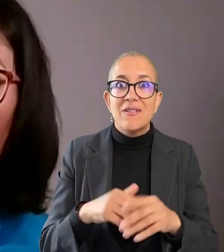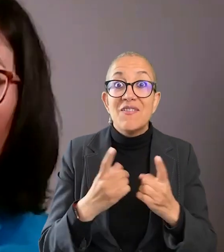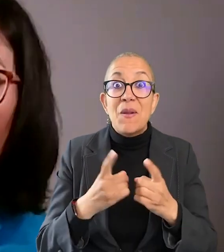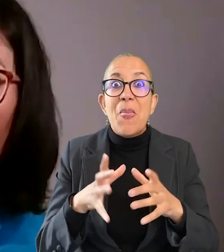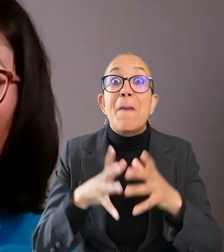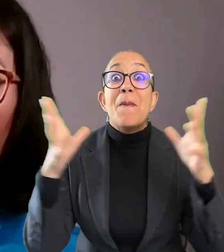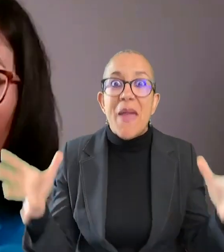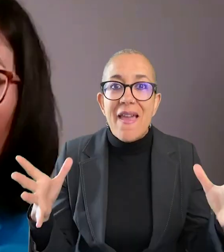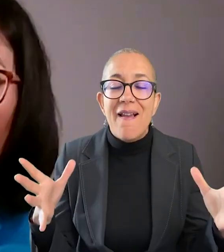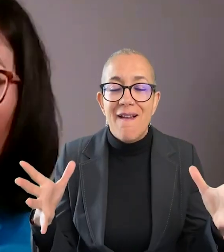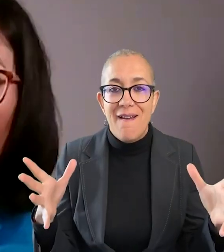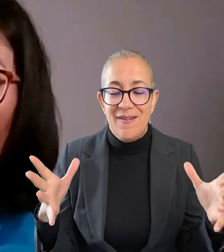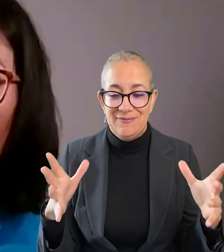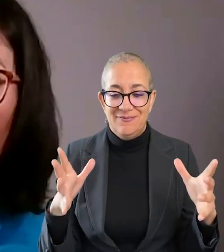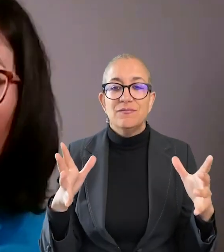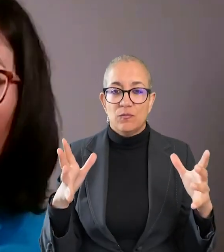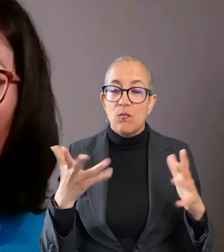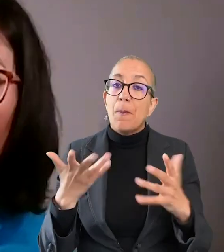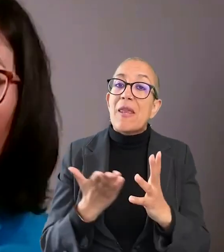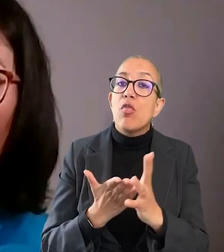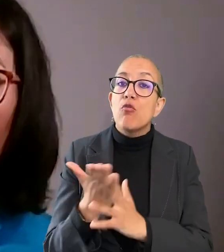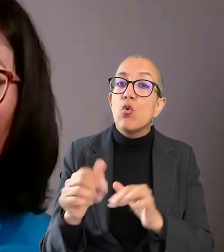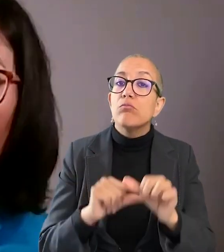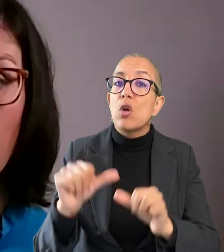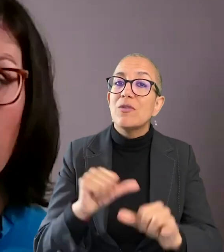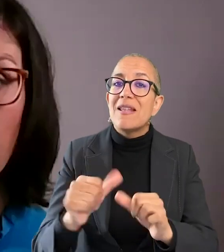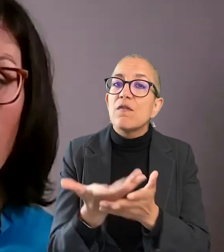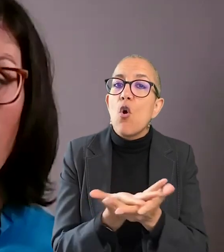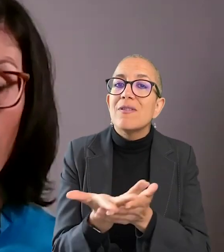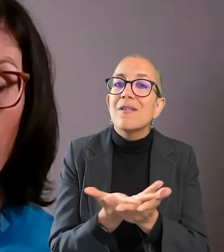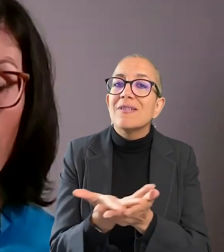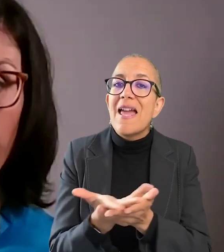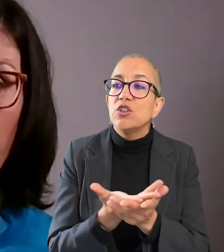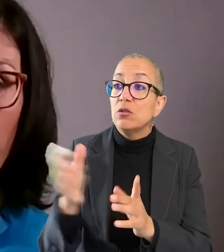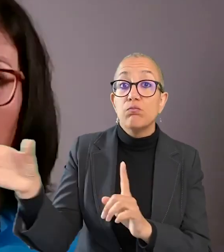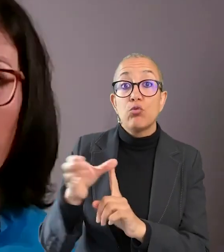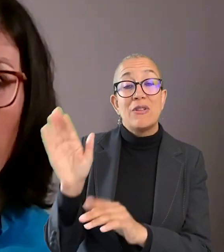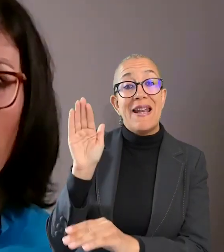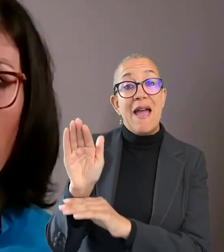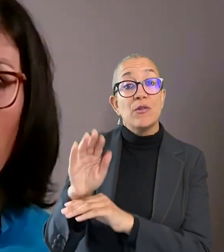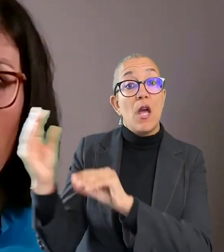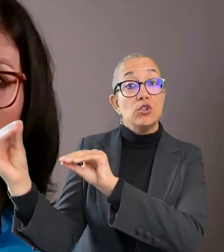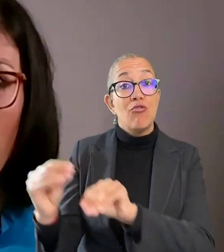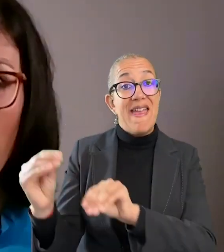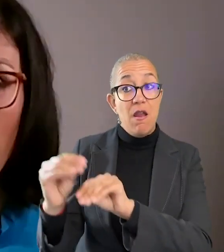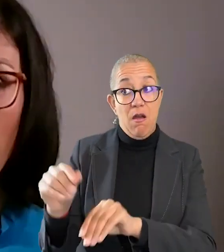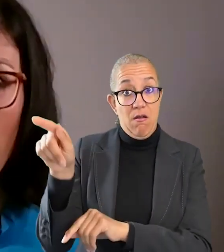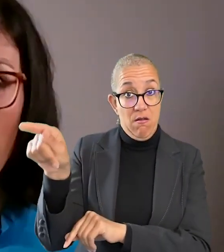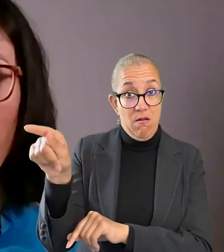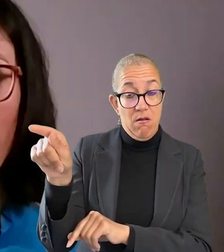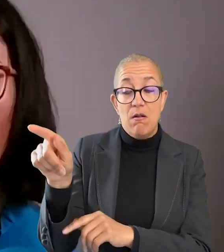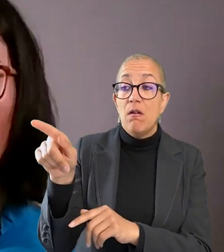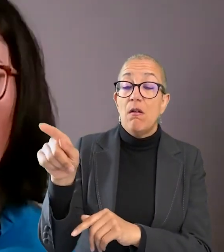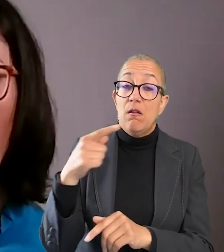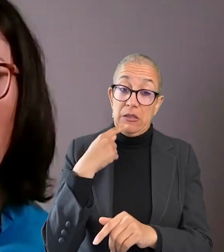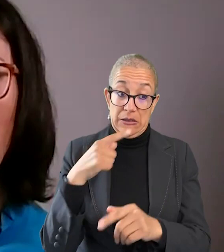And so I went through a process of consultation with them. I brought in fact, an outside trainer. And I said, what